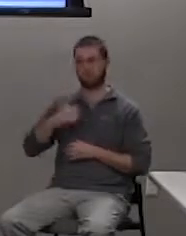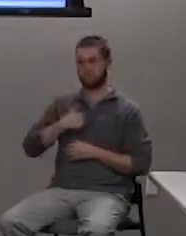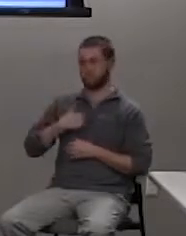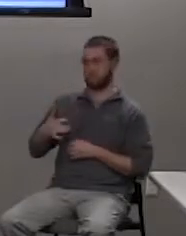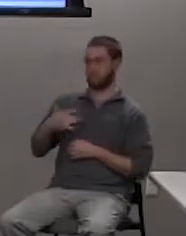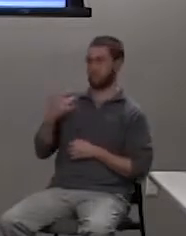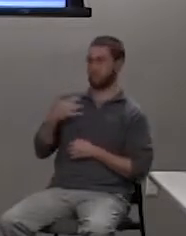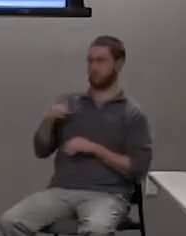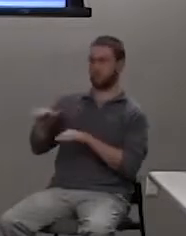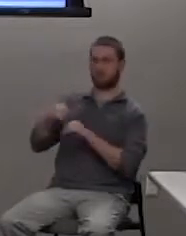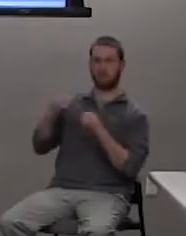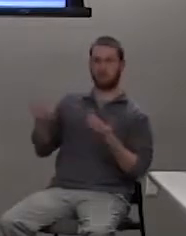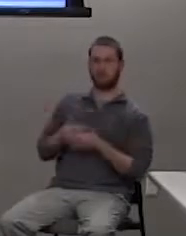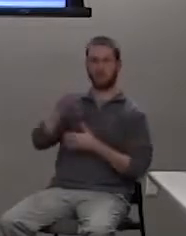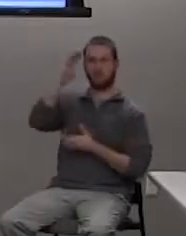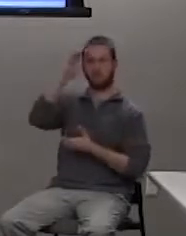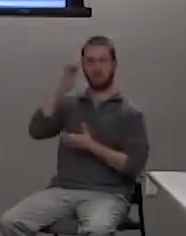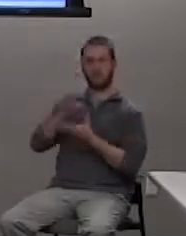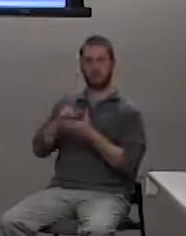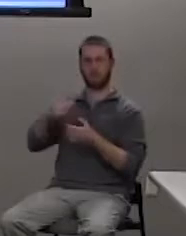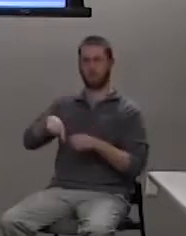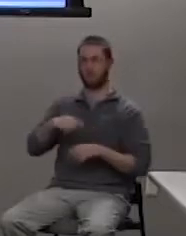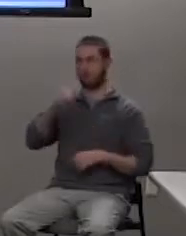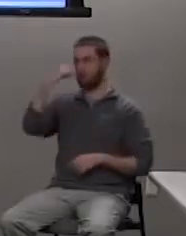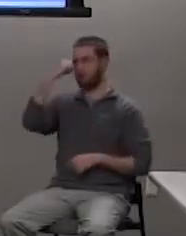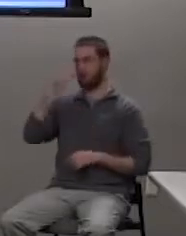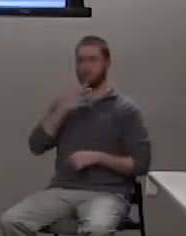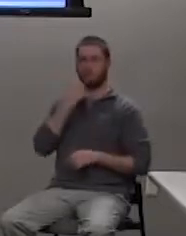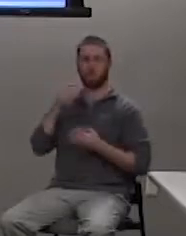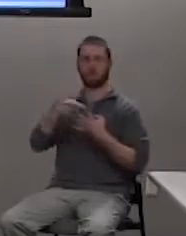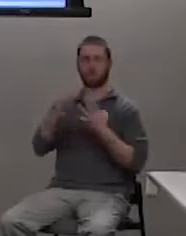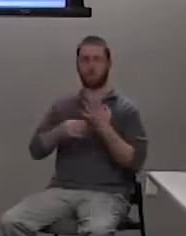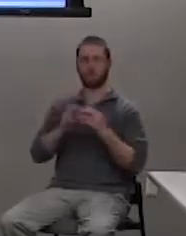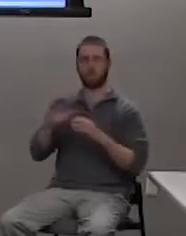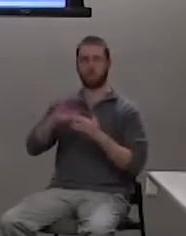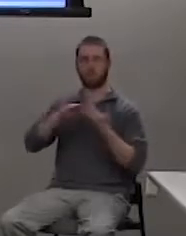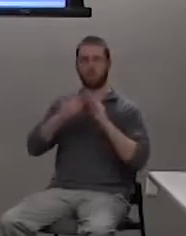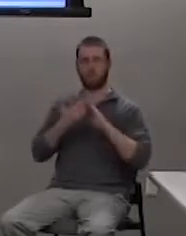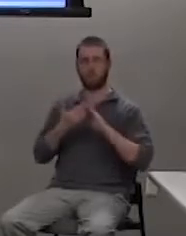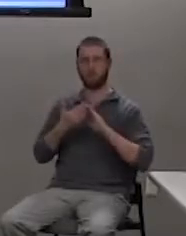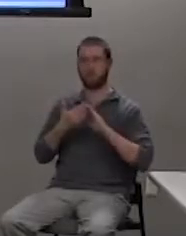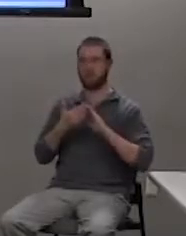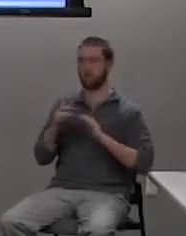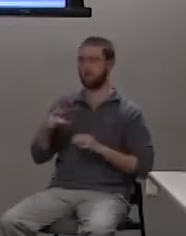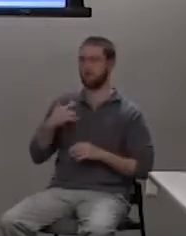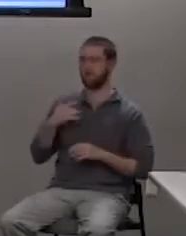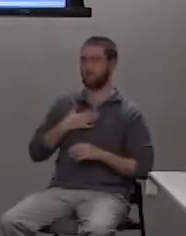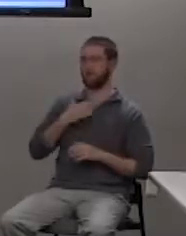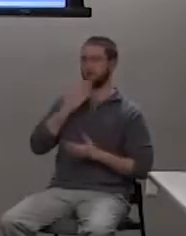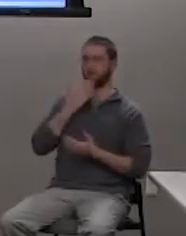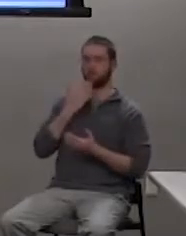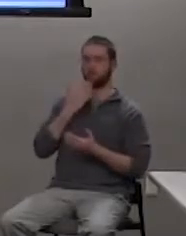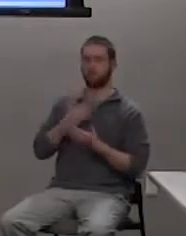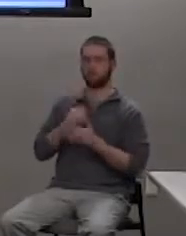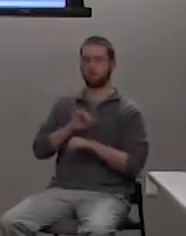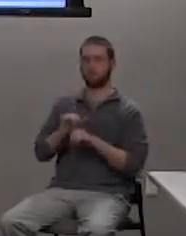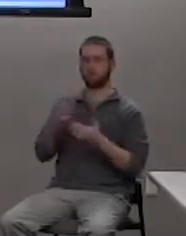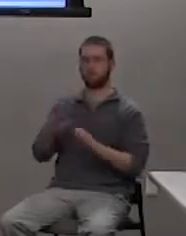if I leave here with the belief that you guys are in a position to make the best choices you can for your community, I feel like I did my job.